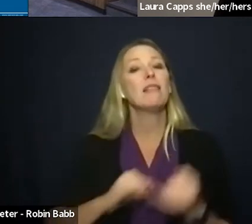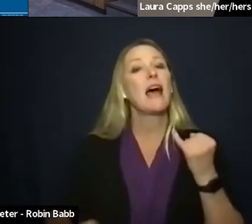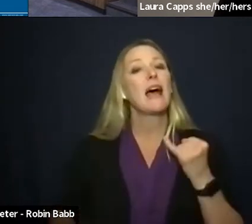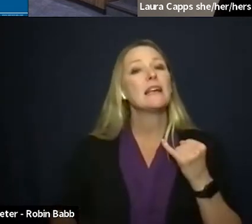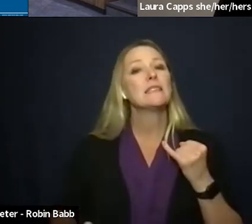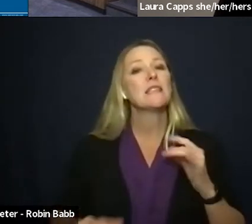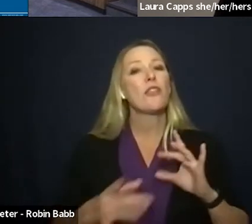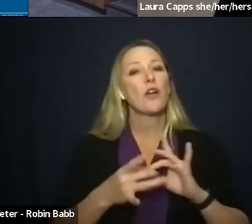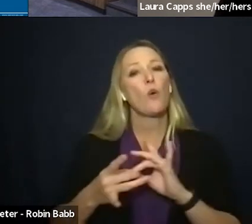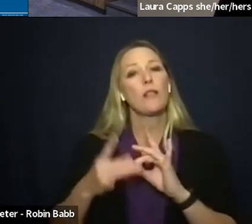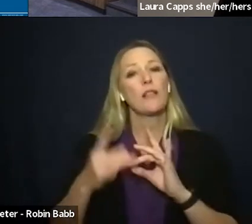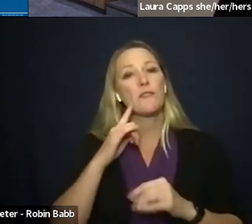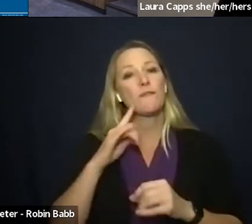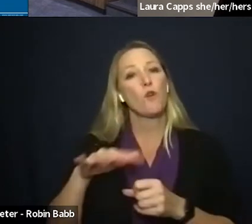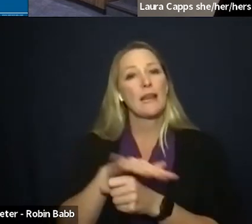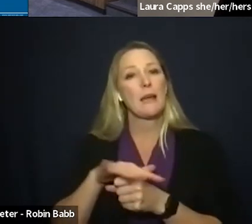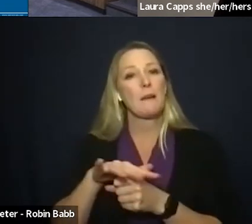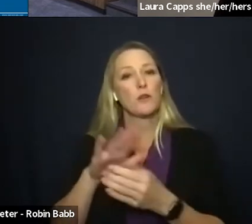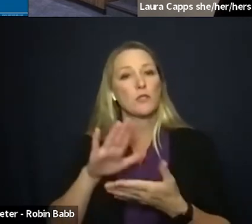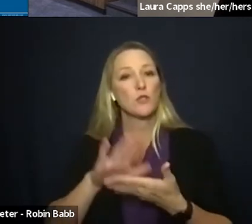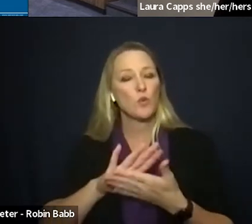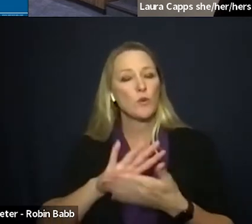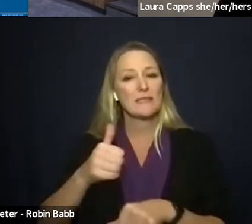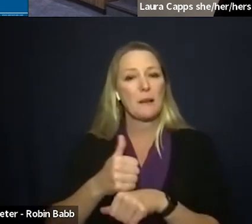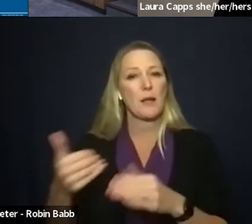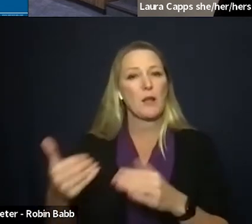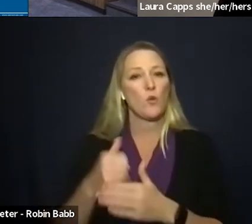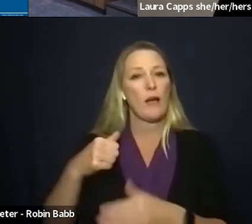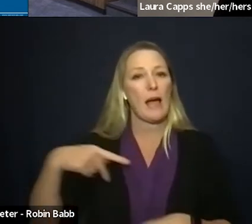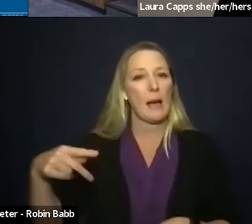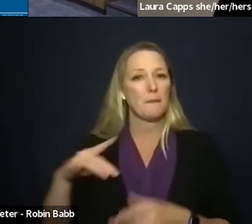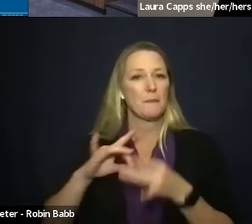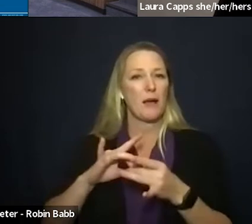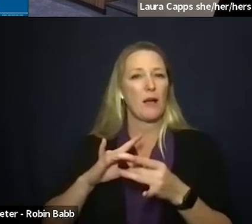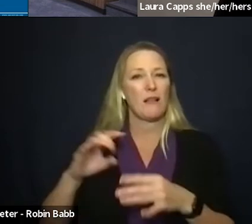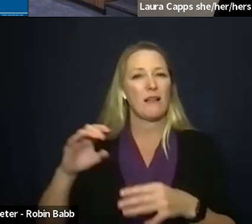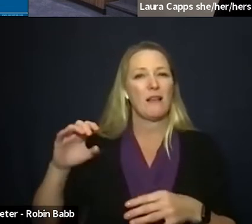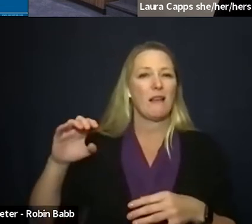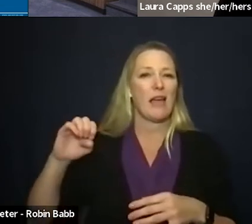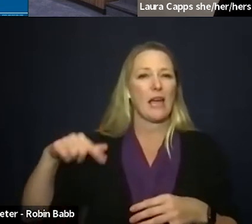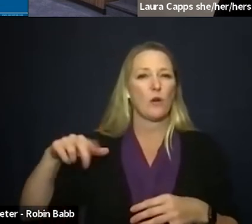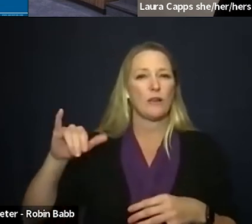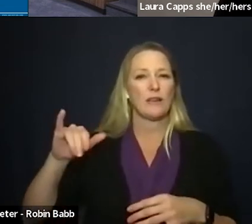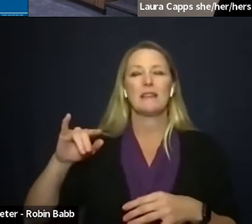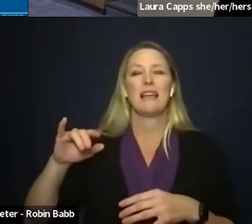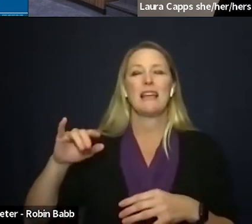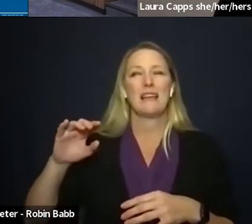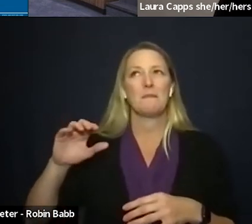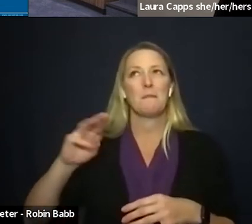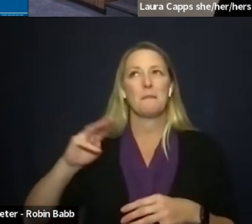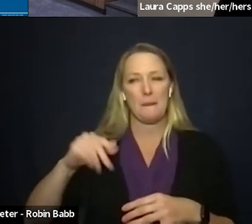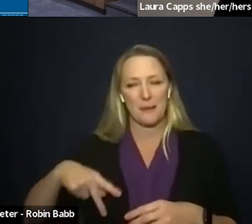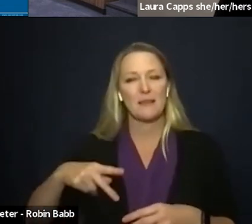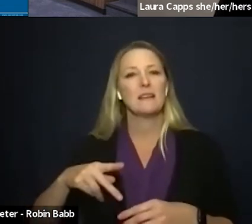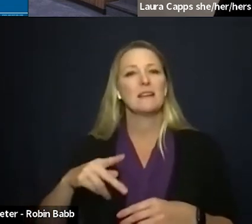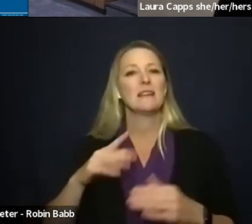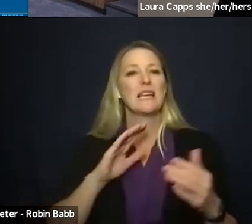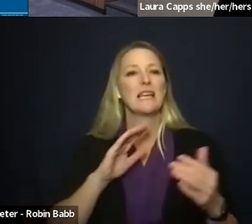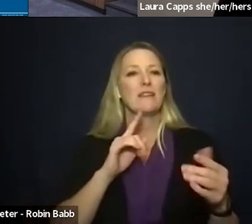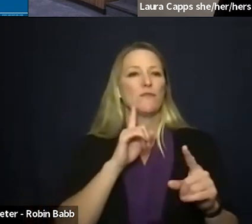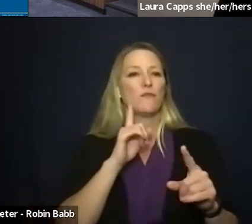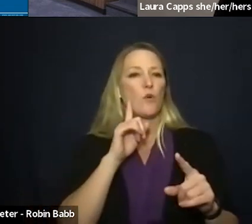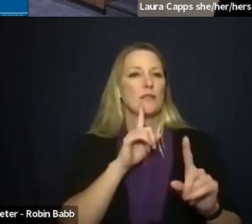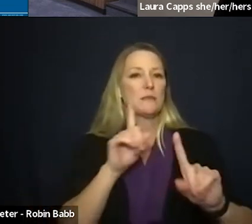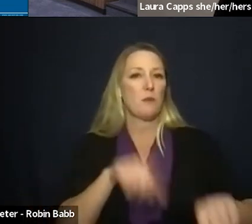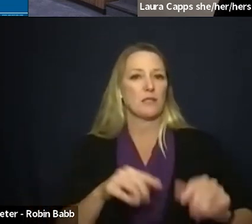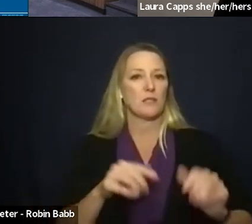for neighborhood schools created a new map in response to the equity map which is an equity map with seven and i want you to